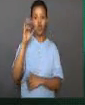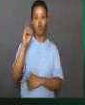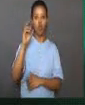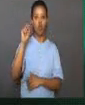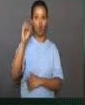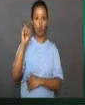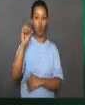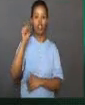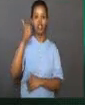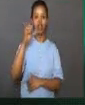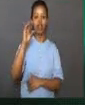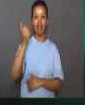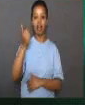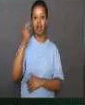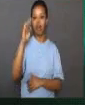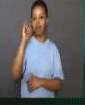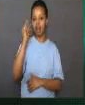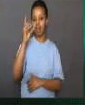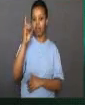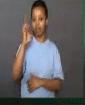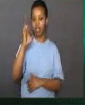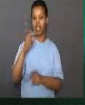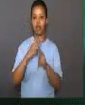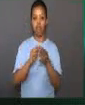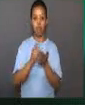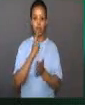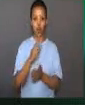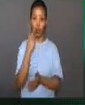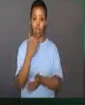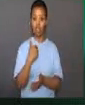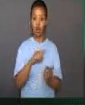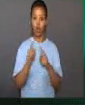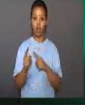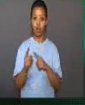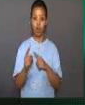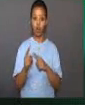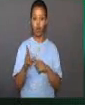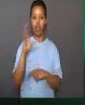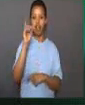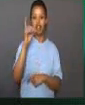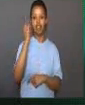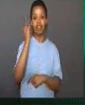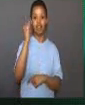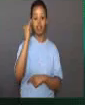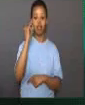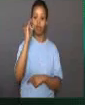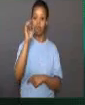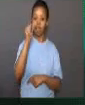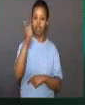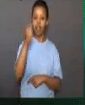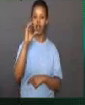monosaccharide. If there are 2 units, it is a